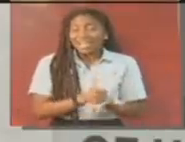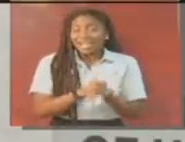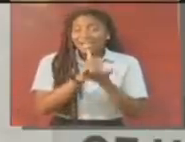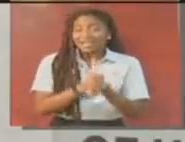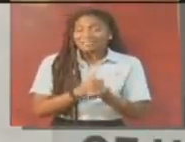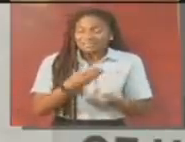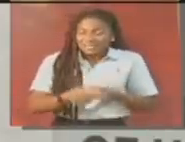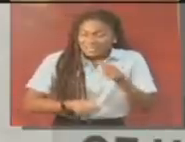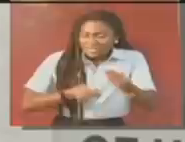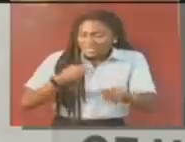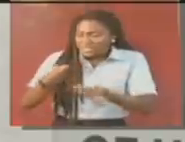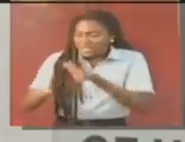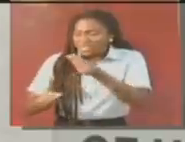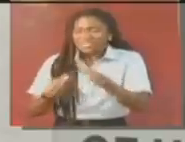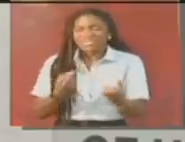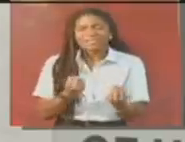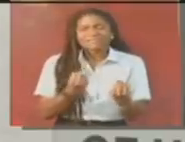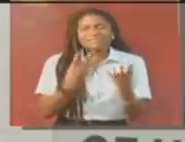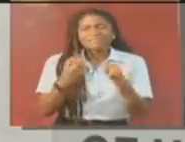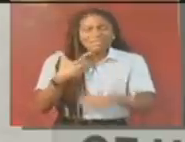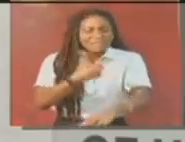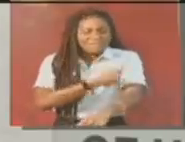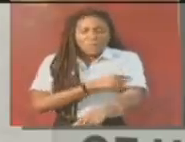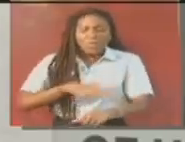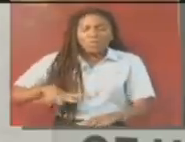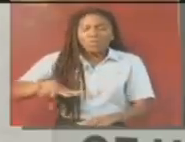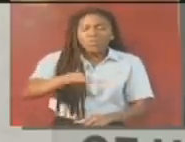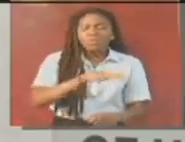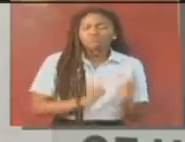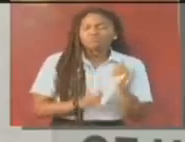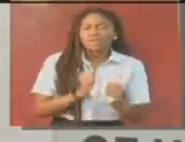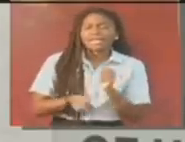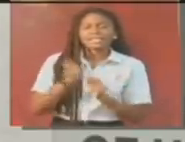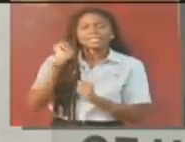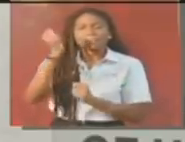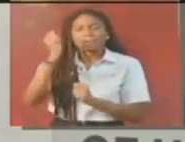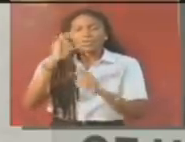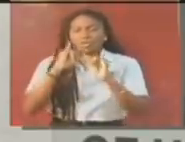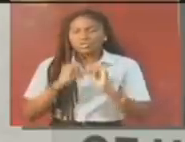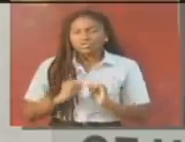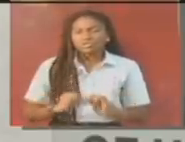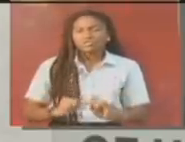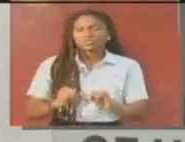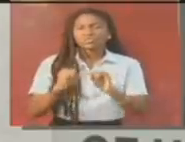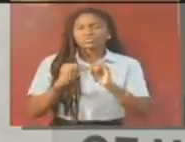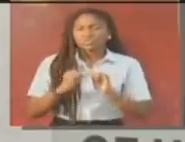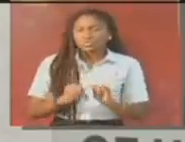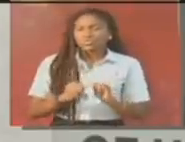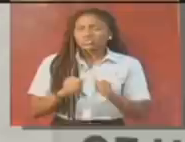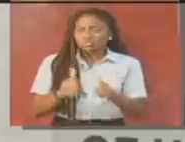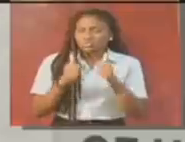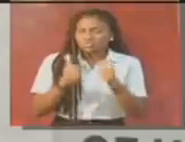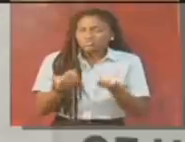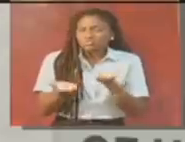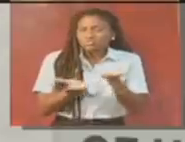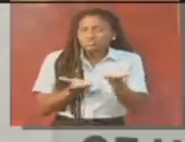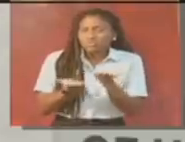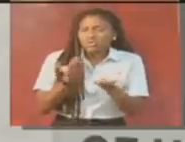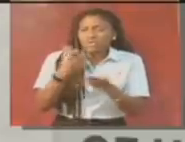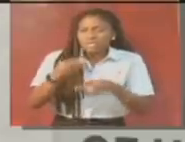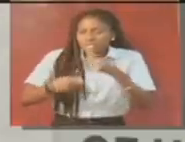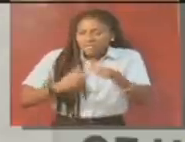mass vaccination sites throughout Trinidad and Tobago to continue to provide excellent service to the general